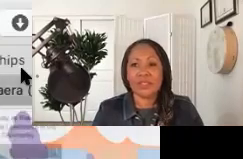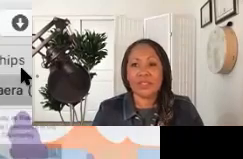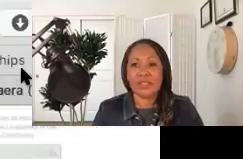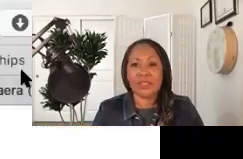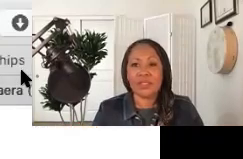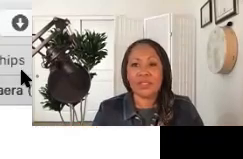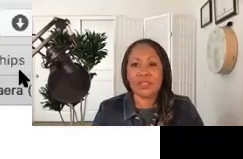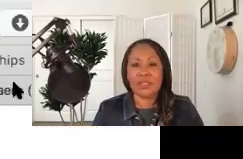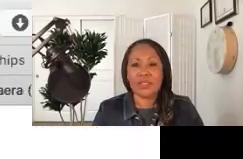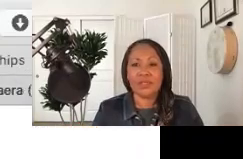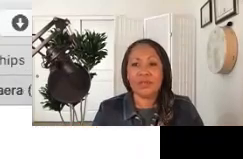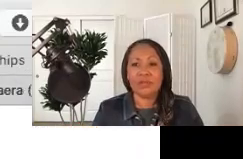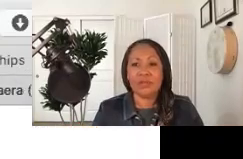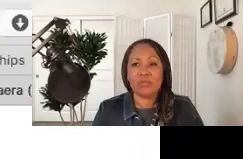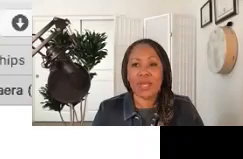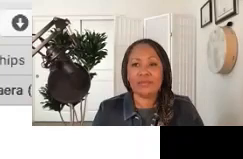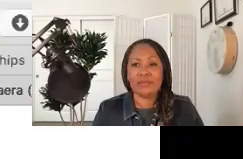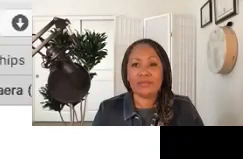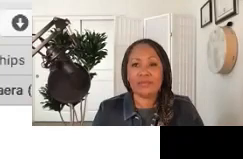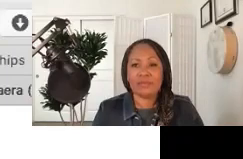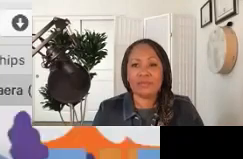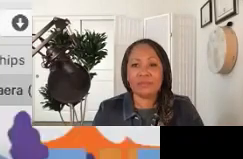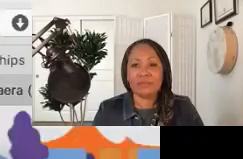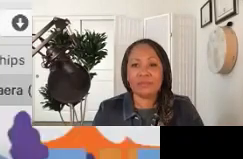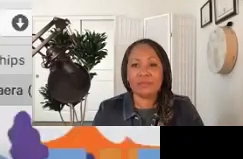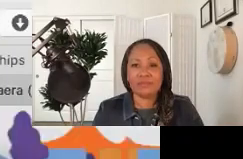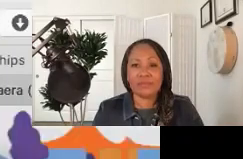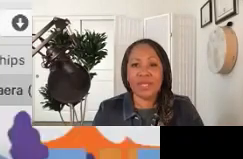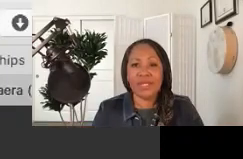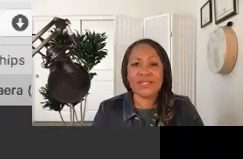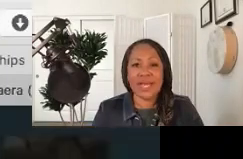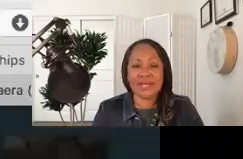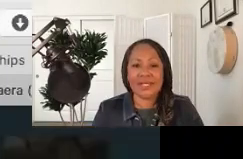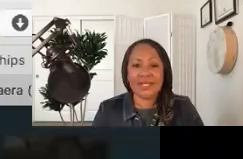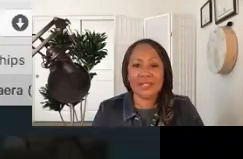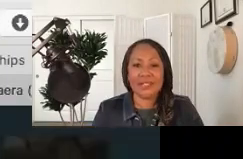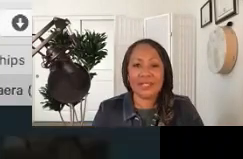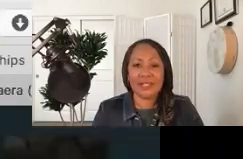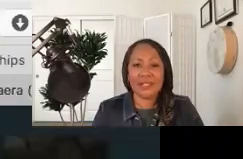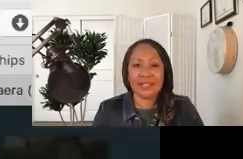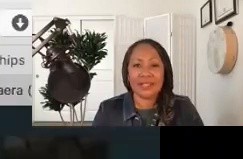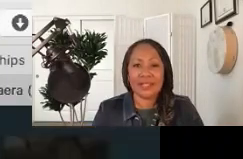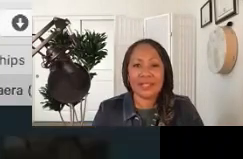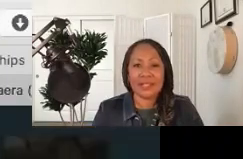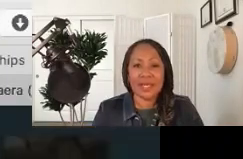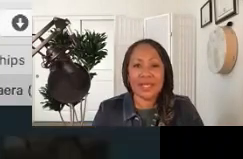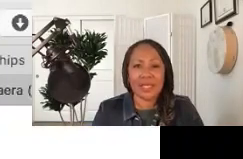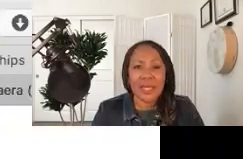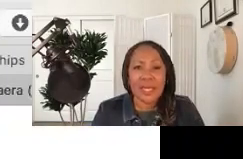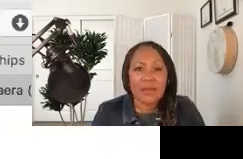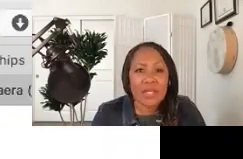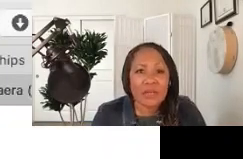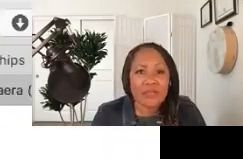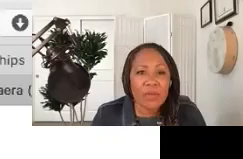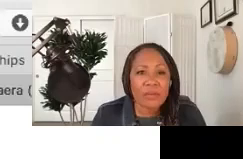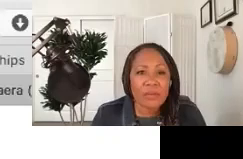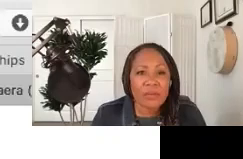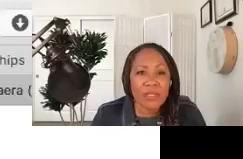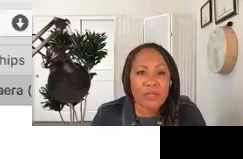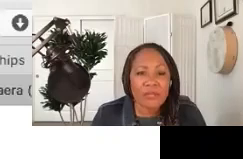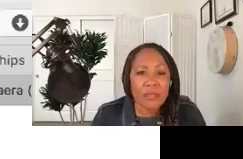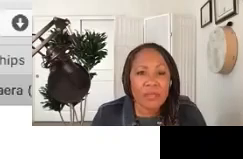just using only one right. piece of 9. And Exactly. Exactly. I'm looking for